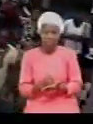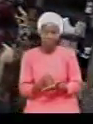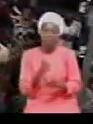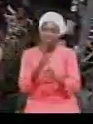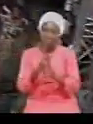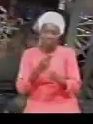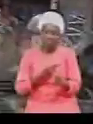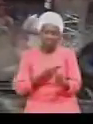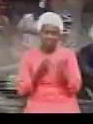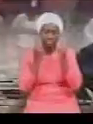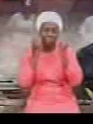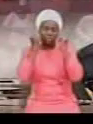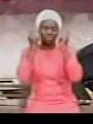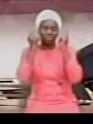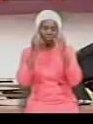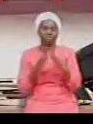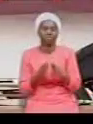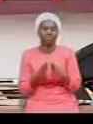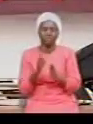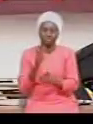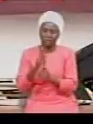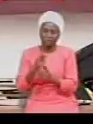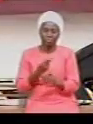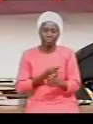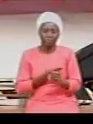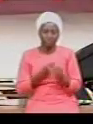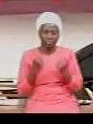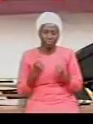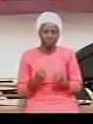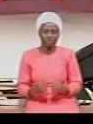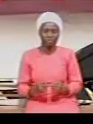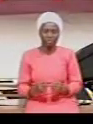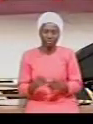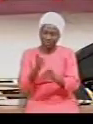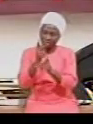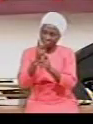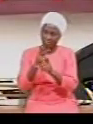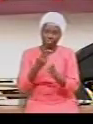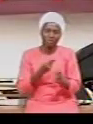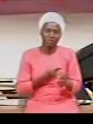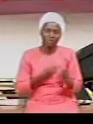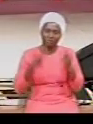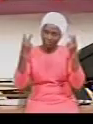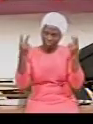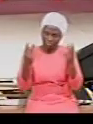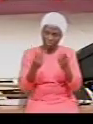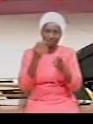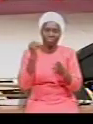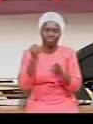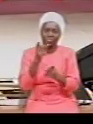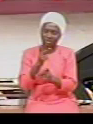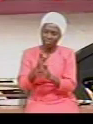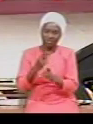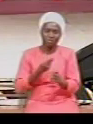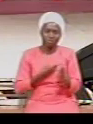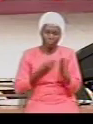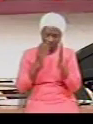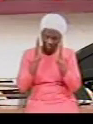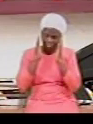Keep us awake. Keep us strong. Keep us victorious. Keep us